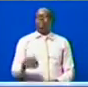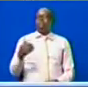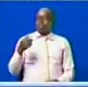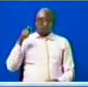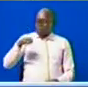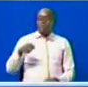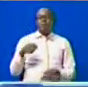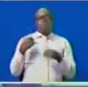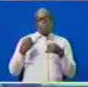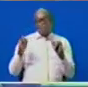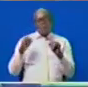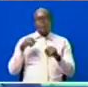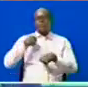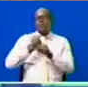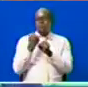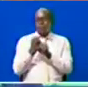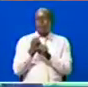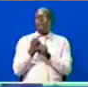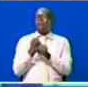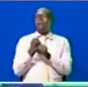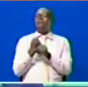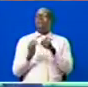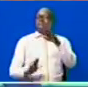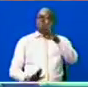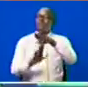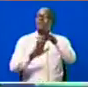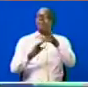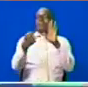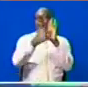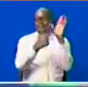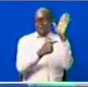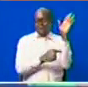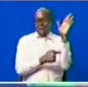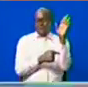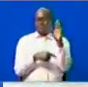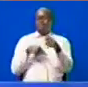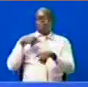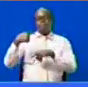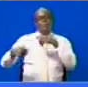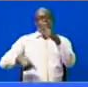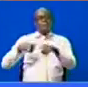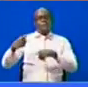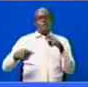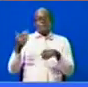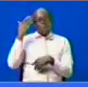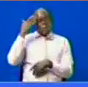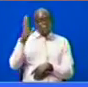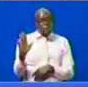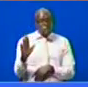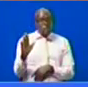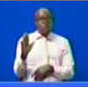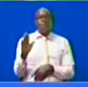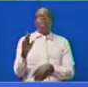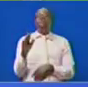get at the bottom, to get out of the bottom of the league. So on the process, we didn't know